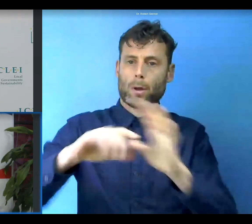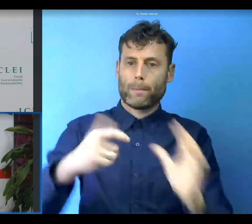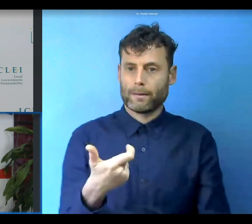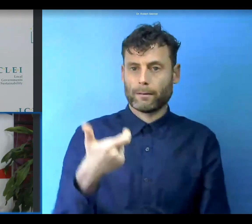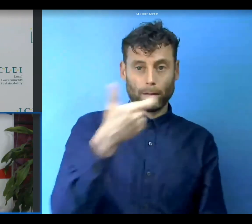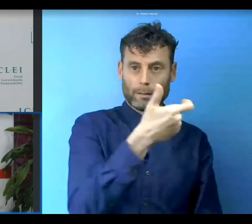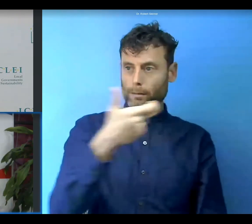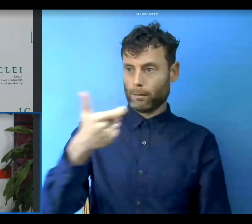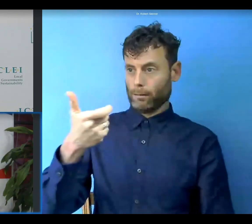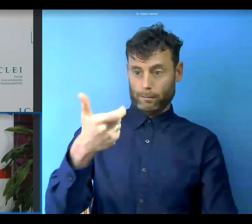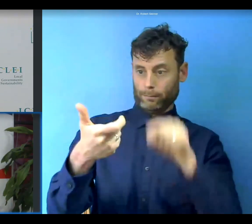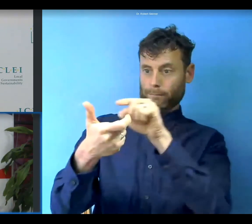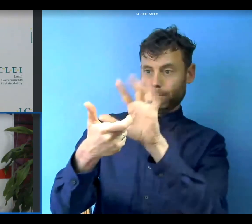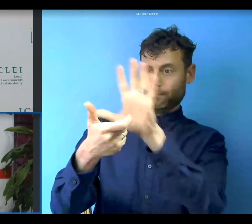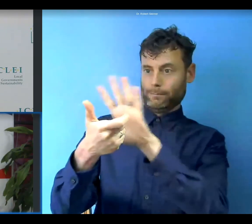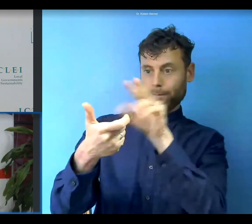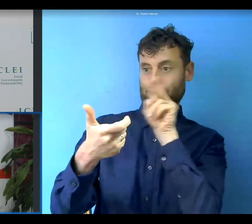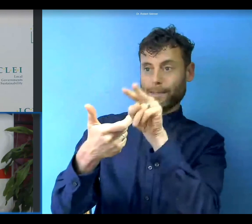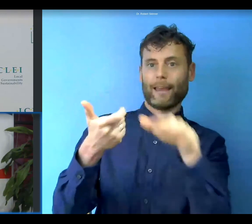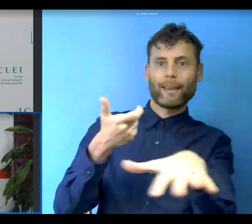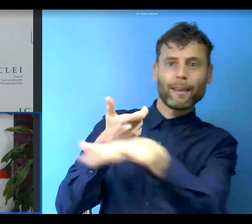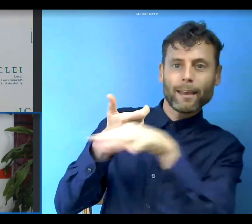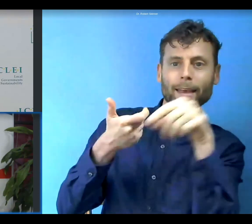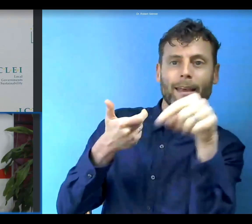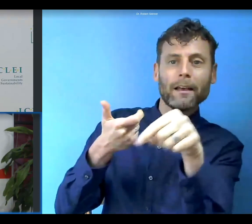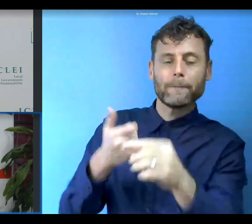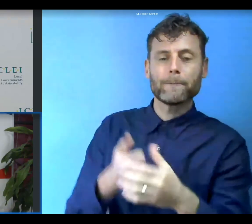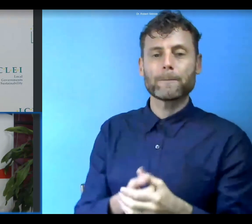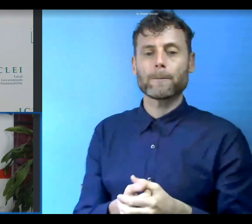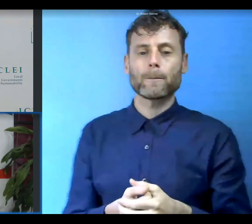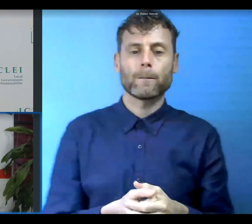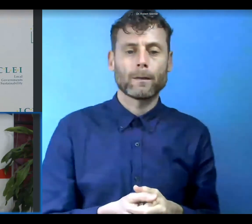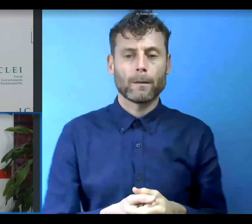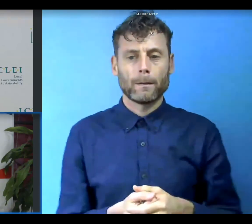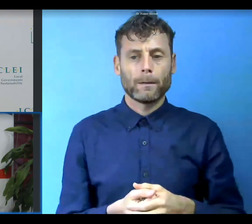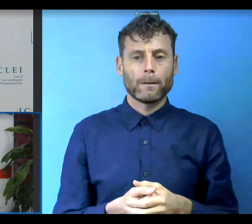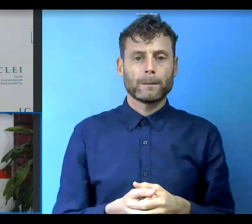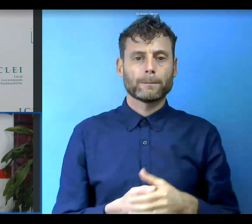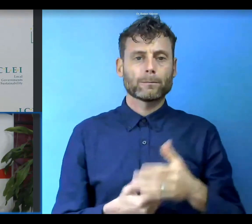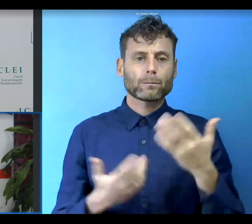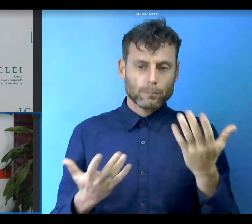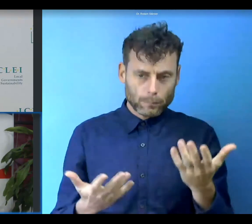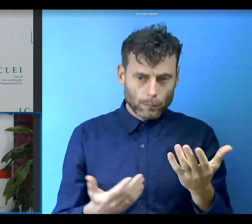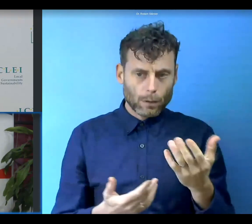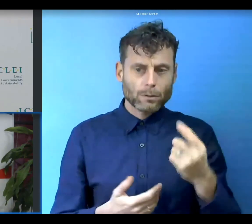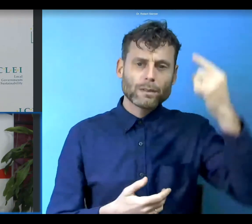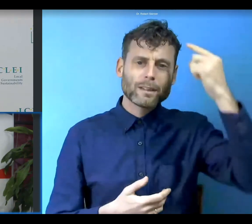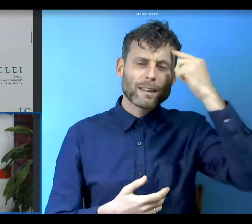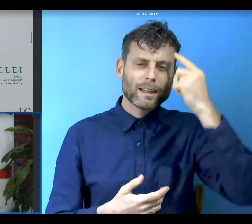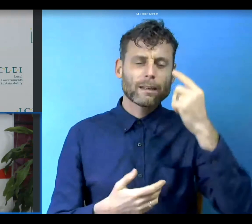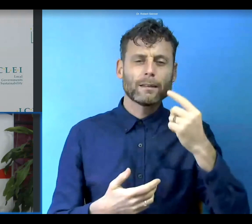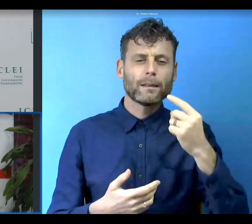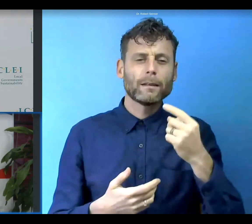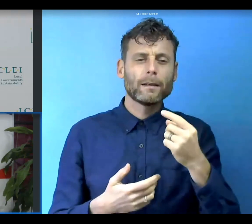space. But also on the use of something that at the beginning sounded to us a little